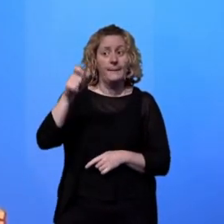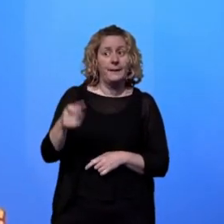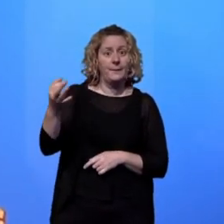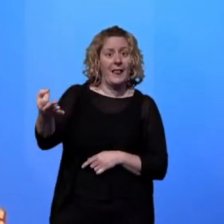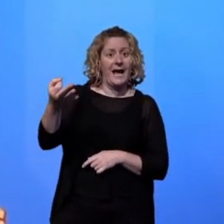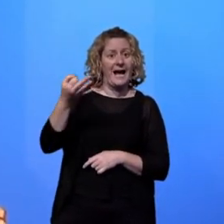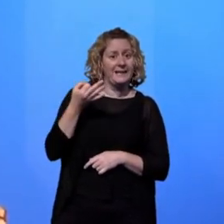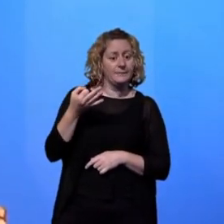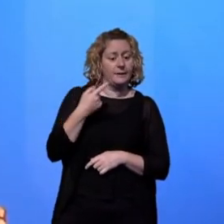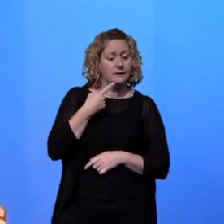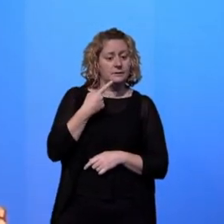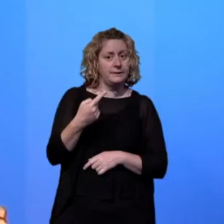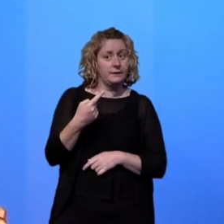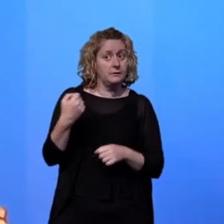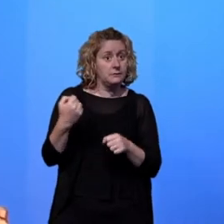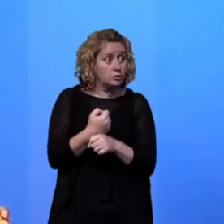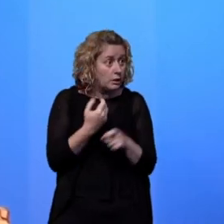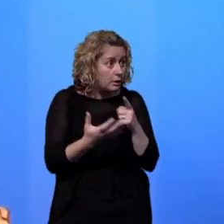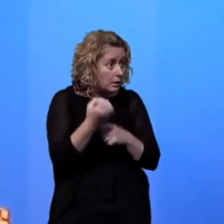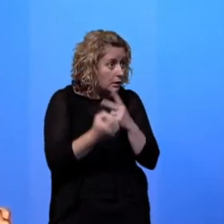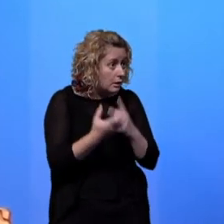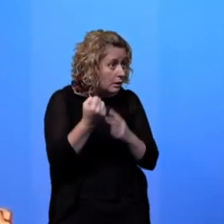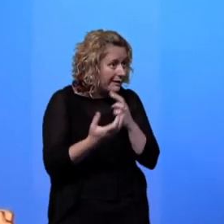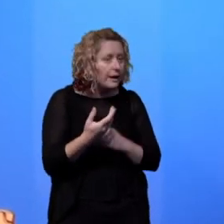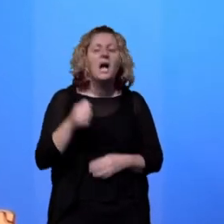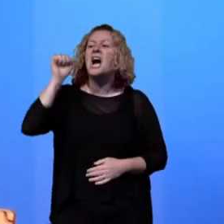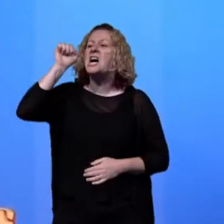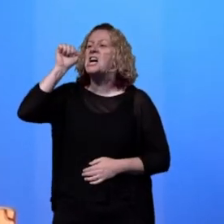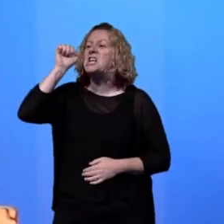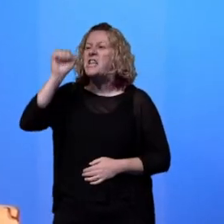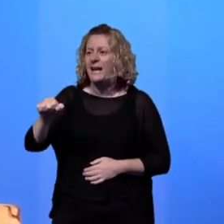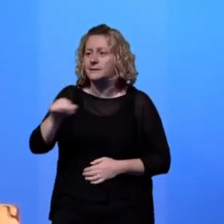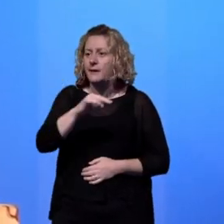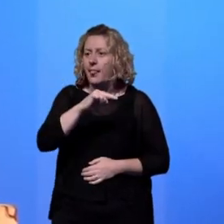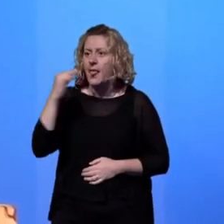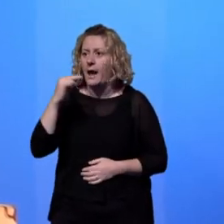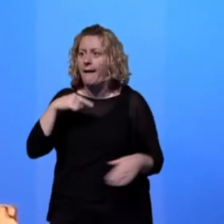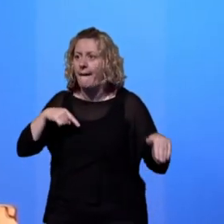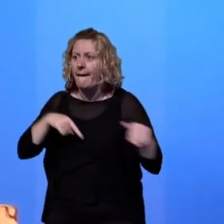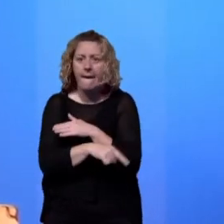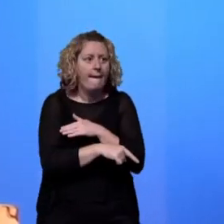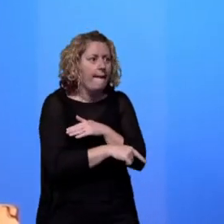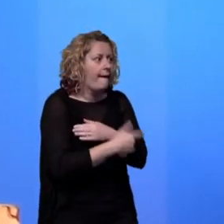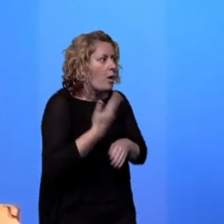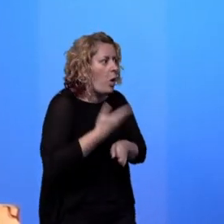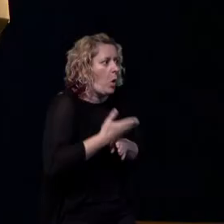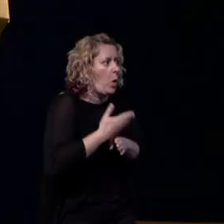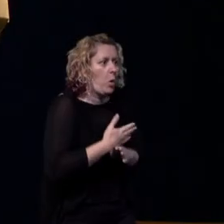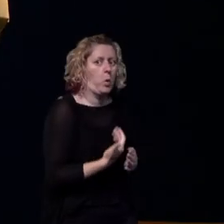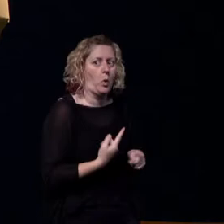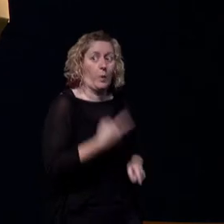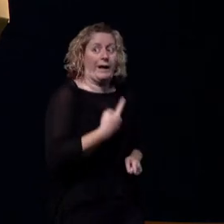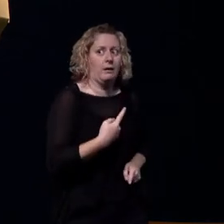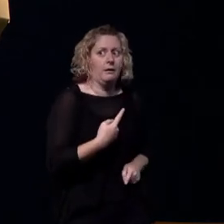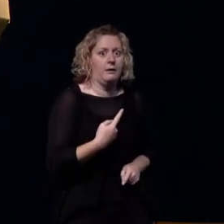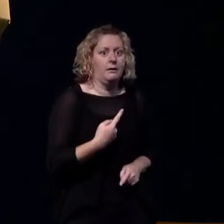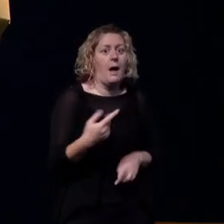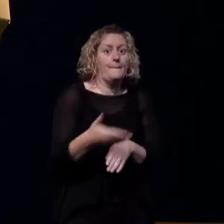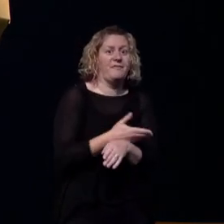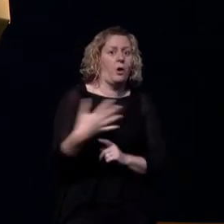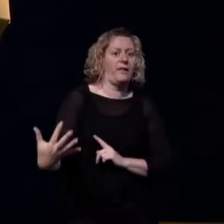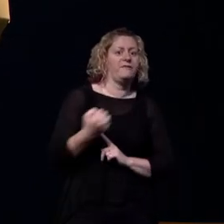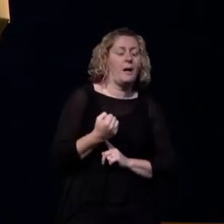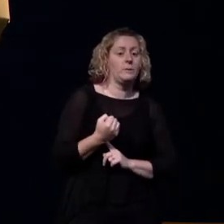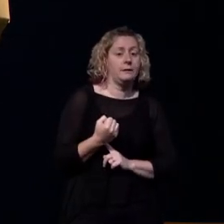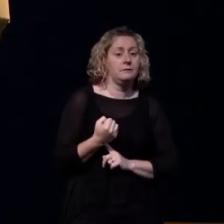in the face, do a barefaced lie, run off and do it before they'd found out, because I thought Christian leaders can't be inefficient. So that was a good